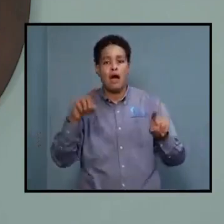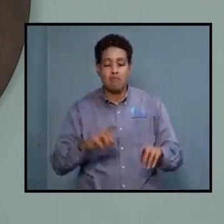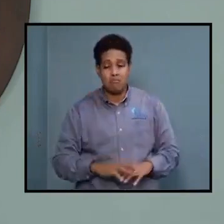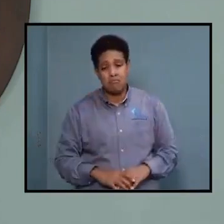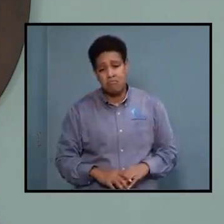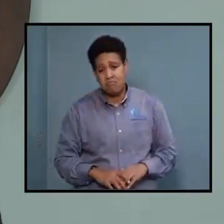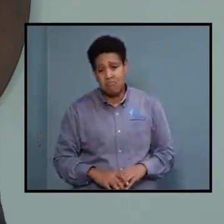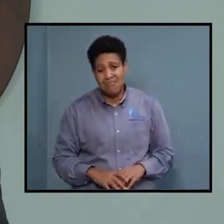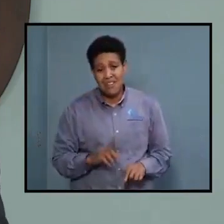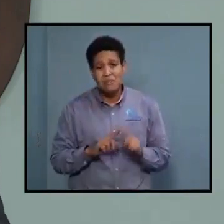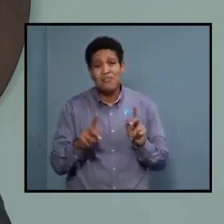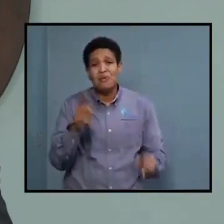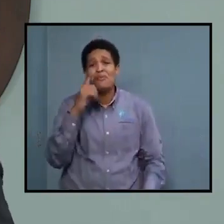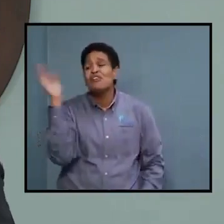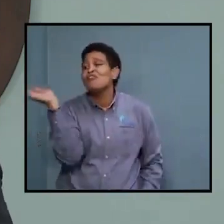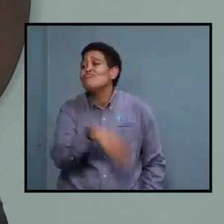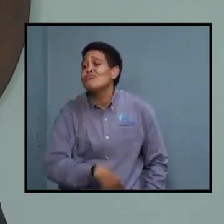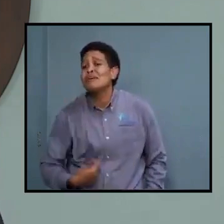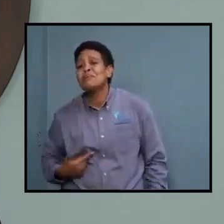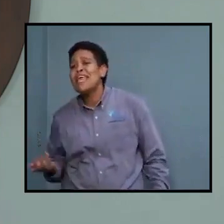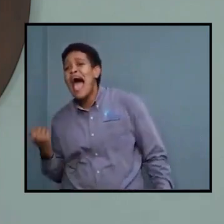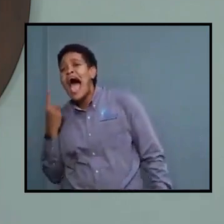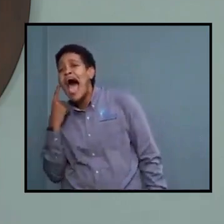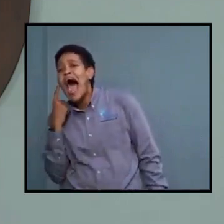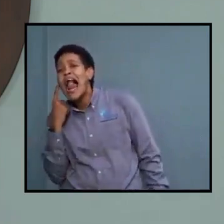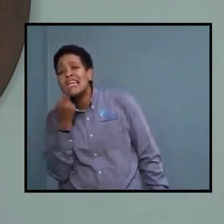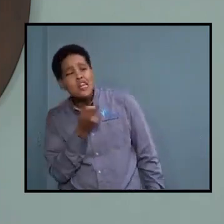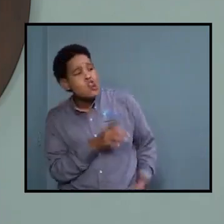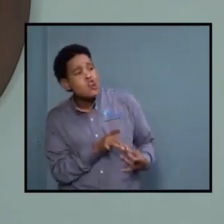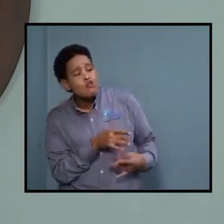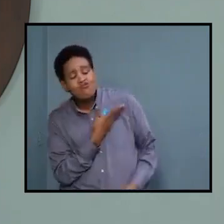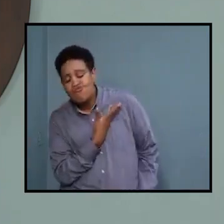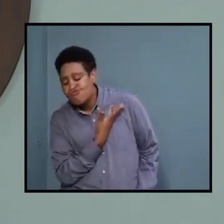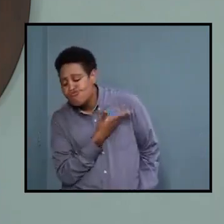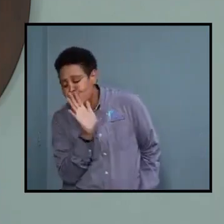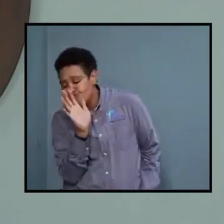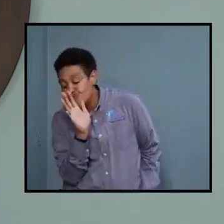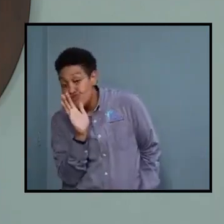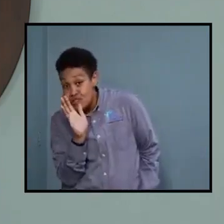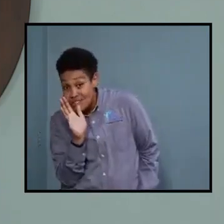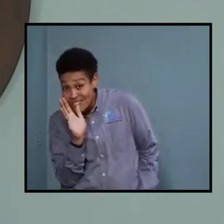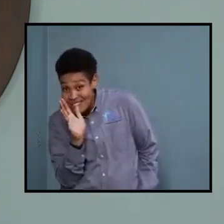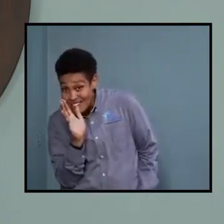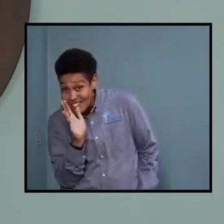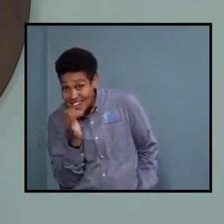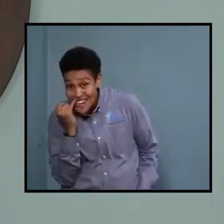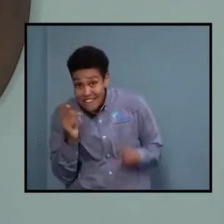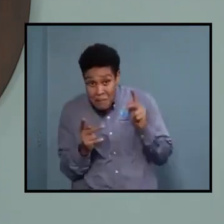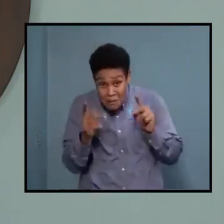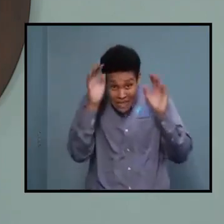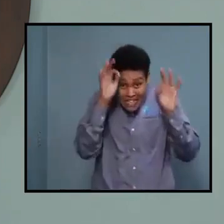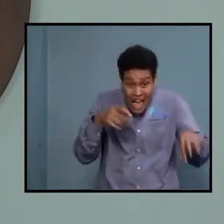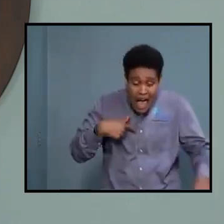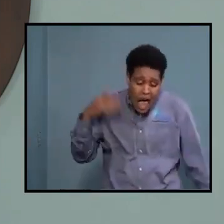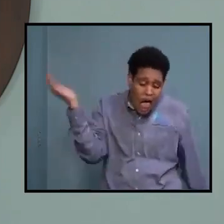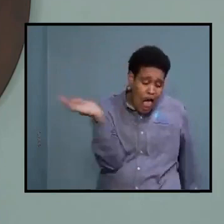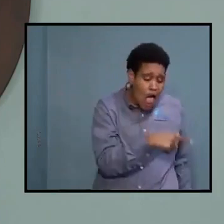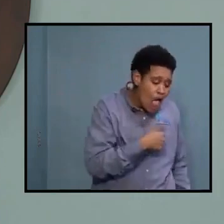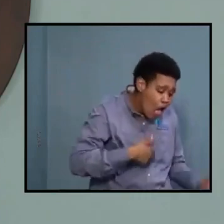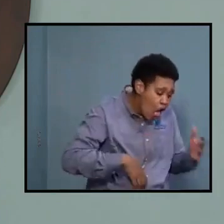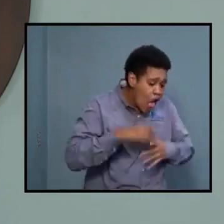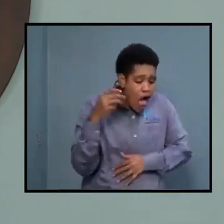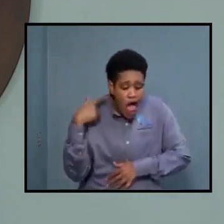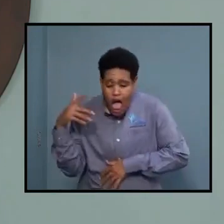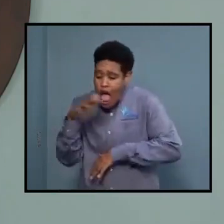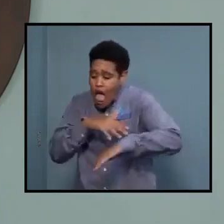that they're not going to follow the advice and direction of the government and decide that they're going to go about their business and all